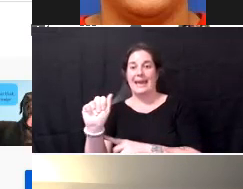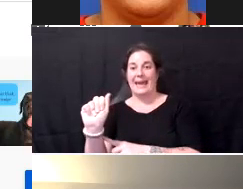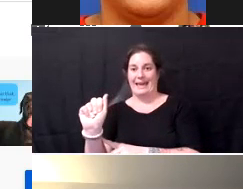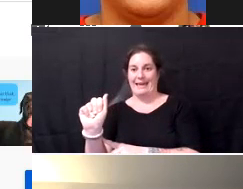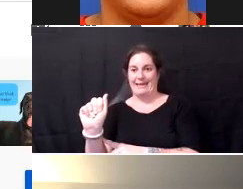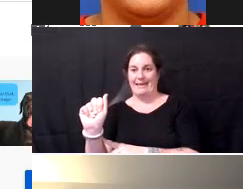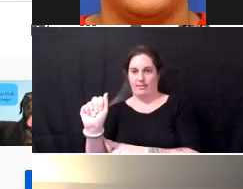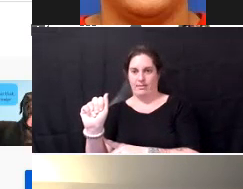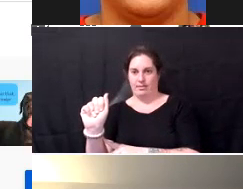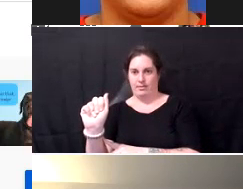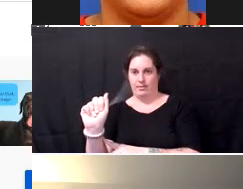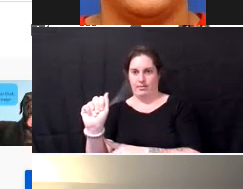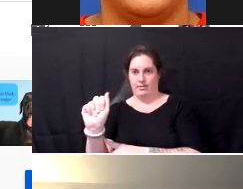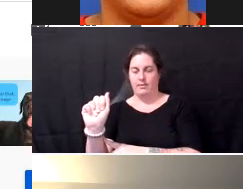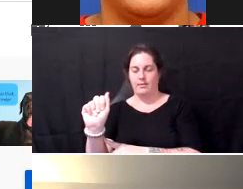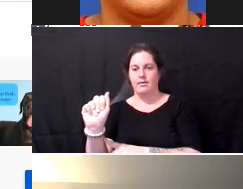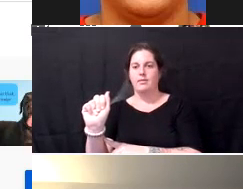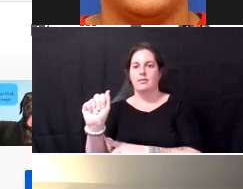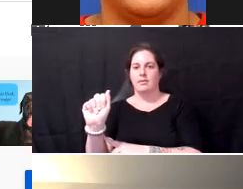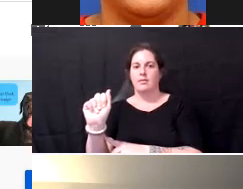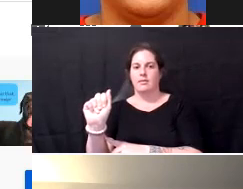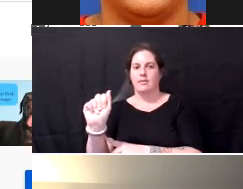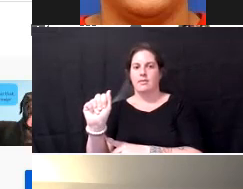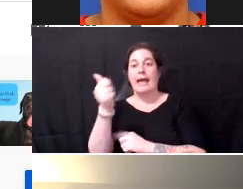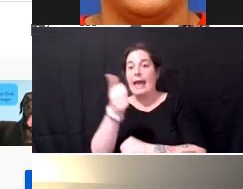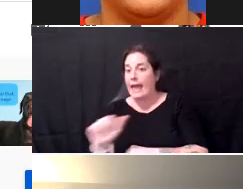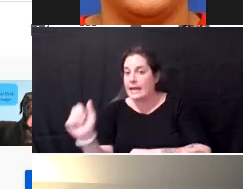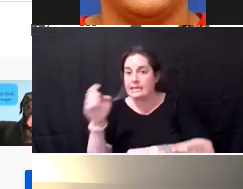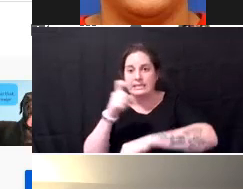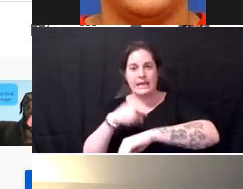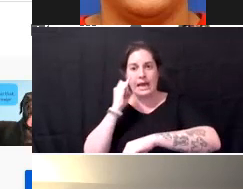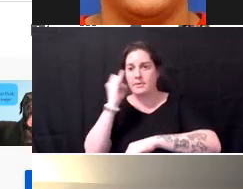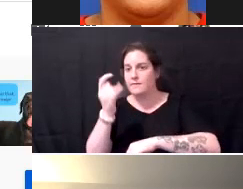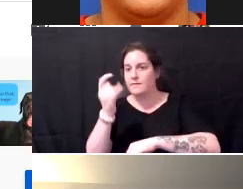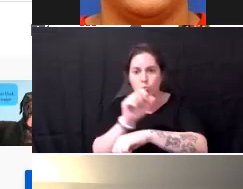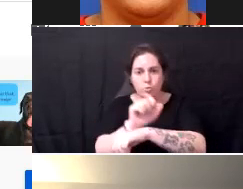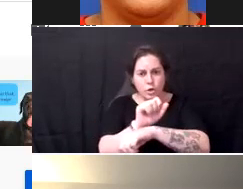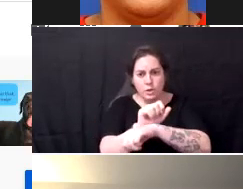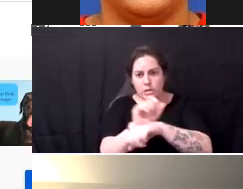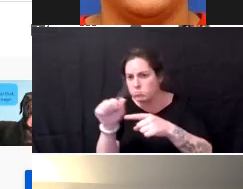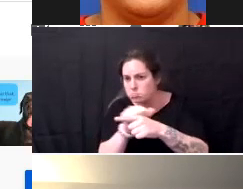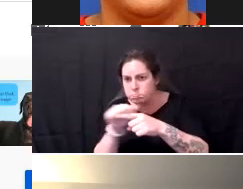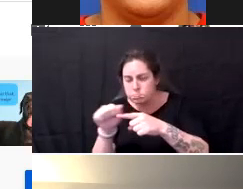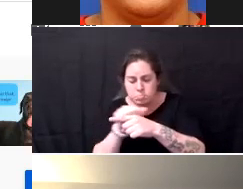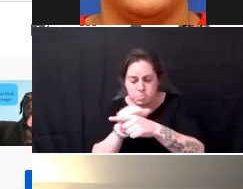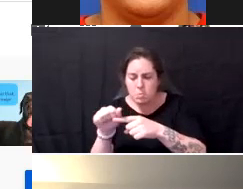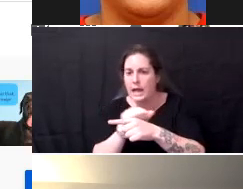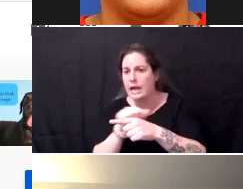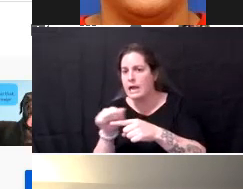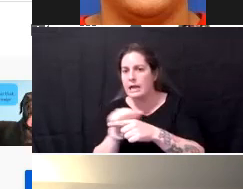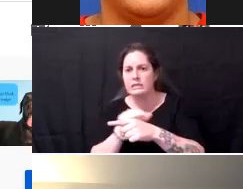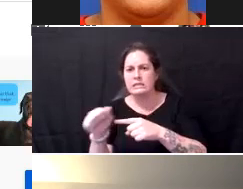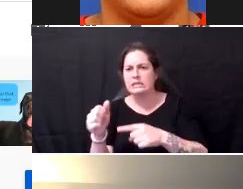okay? And it goes without saying that at any point, if you're working on problem set 3A and you're